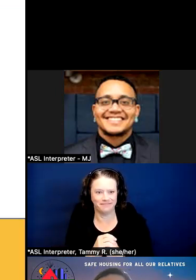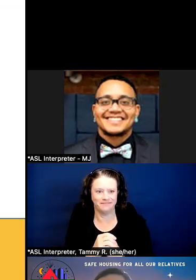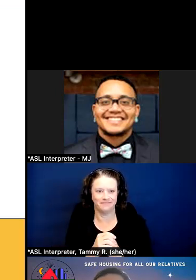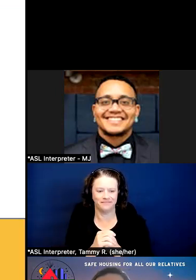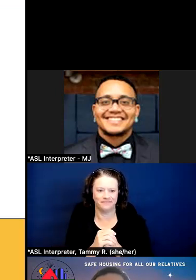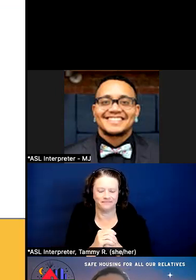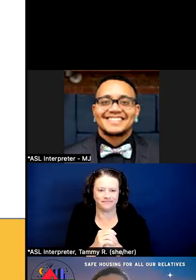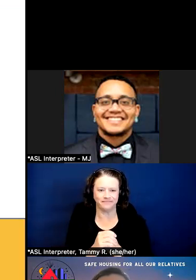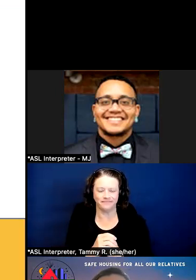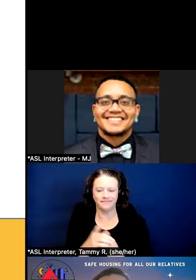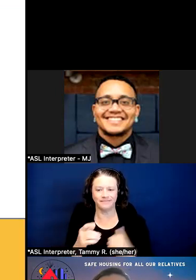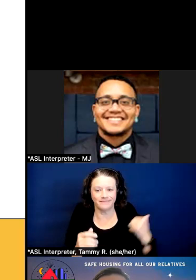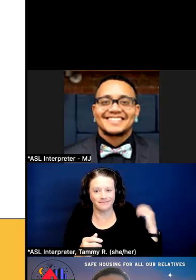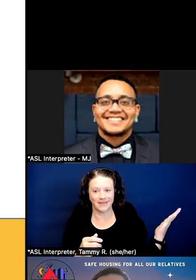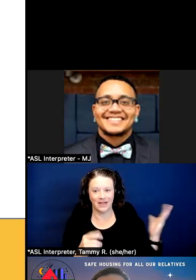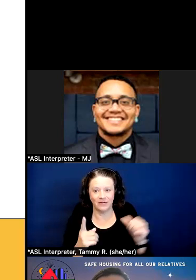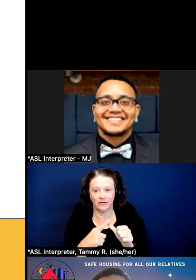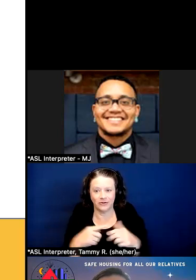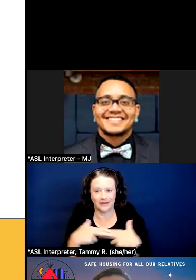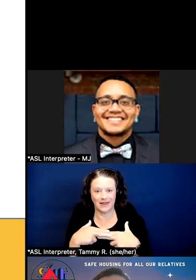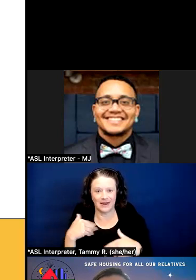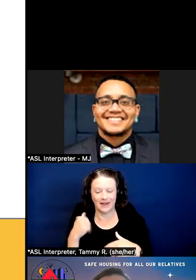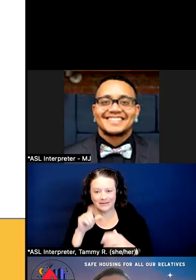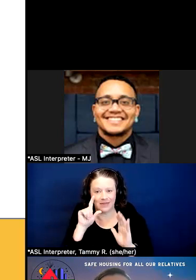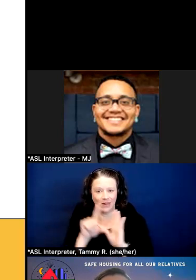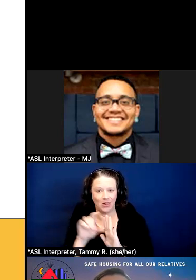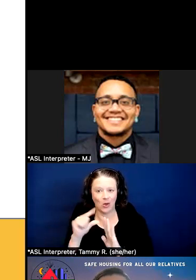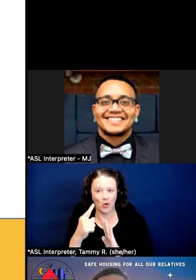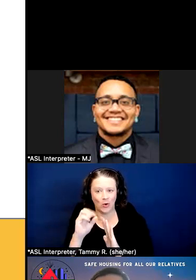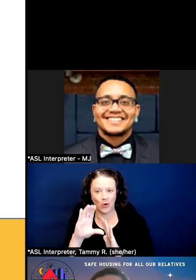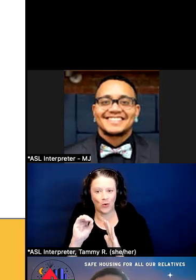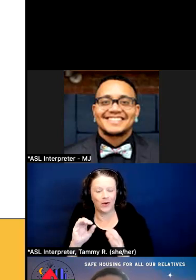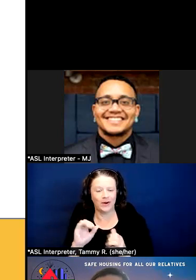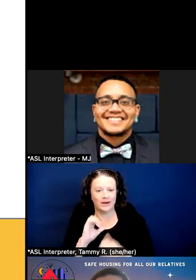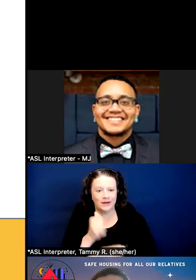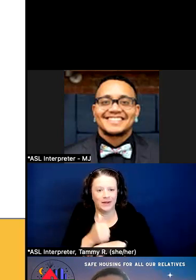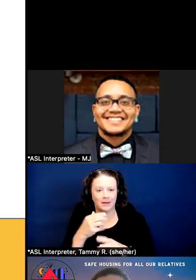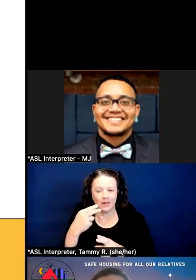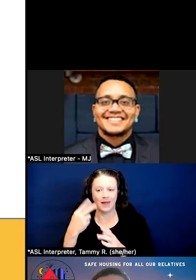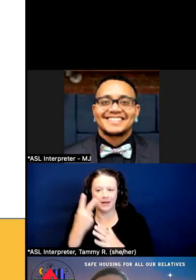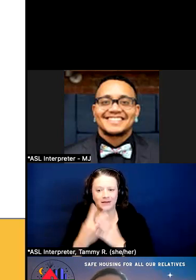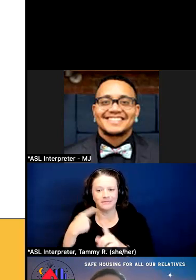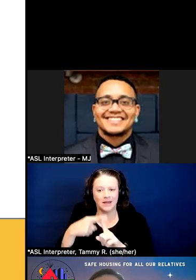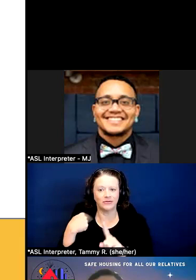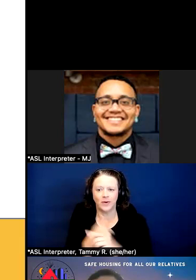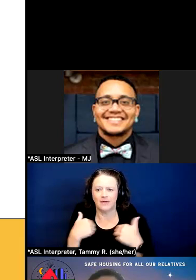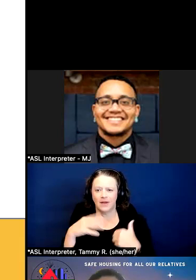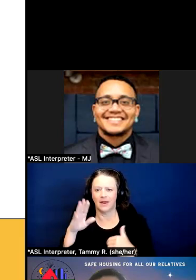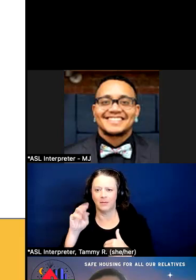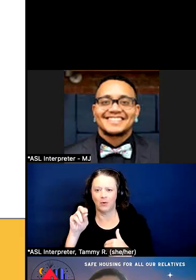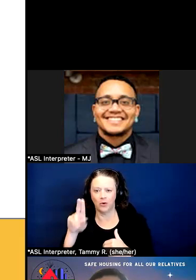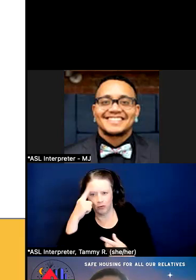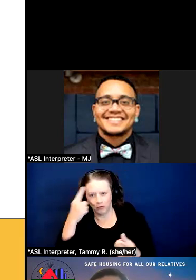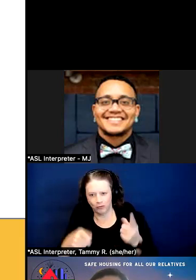I have this first slide here for you, which has our logo at the top, as well as our MOU partners at the bottom. Of course, the